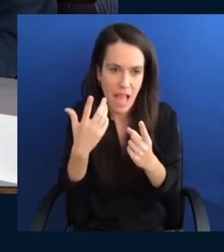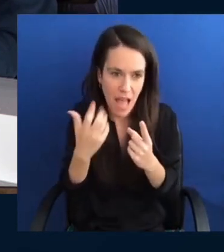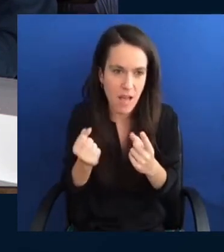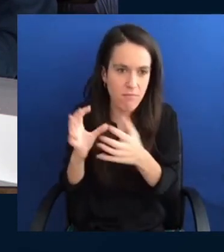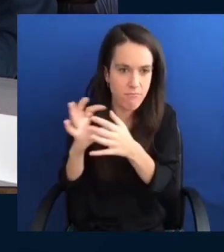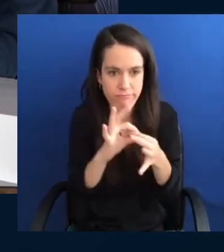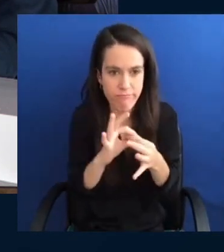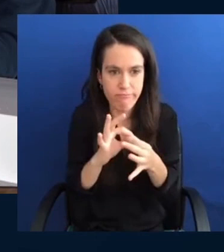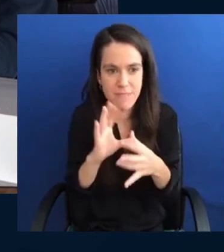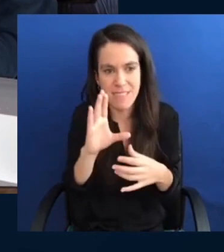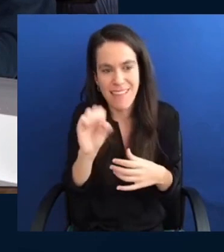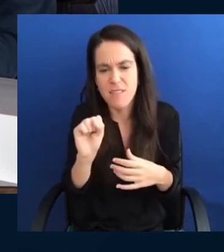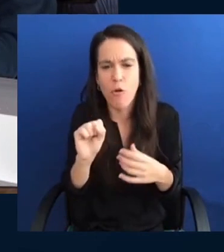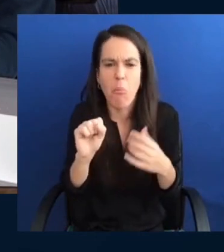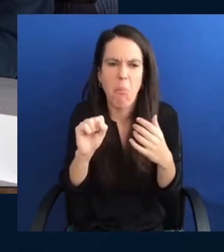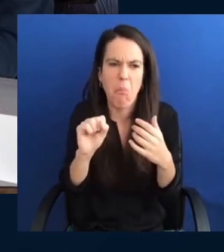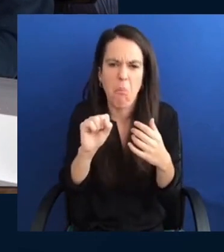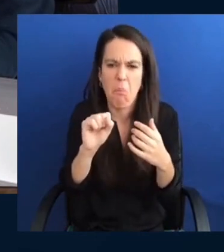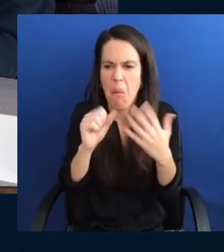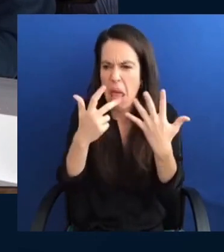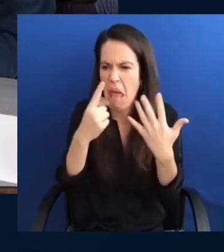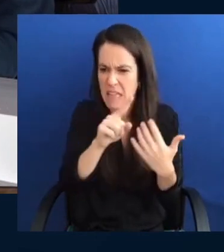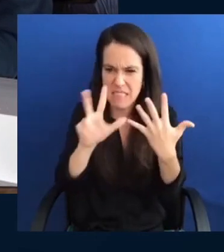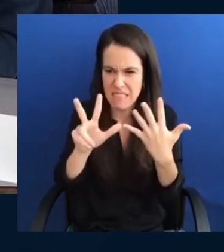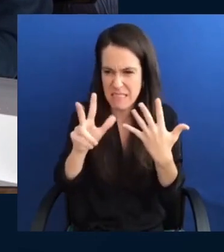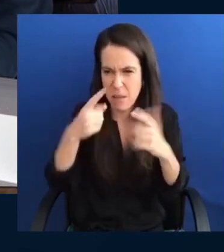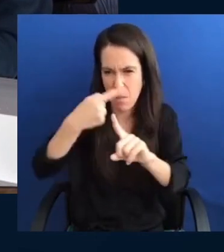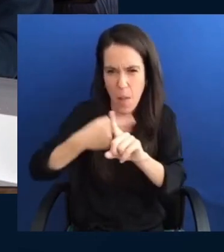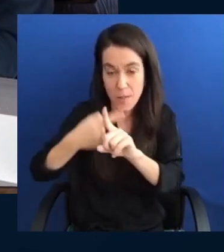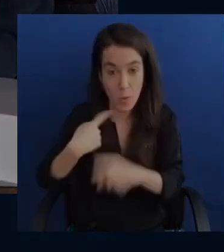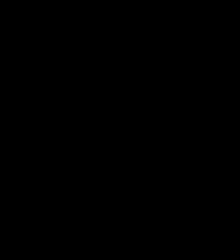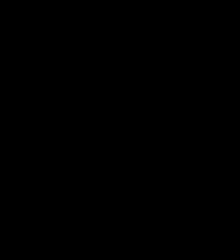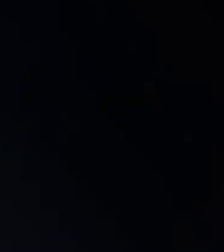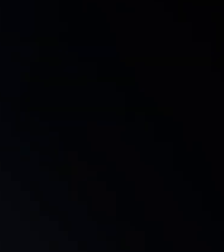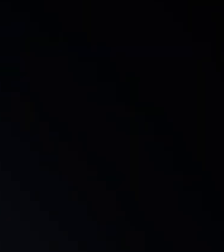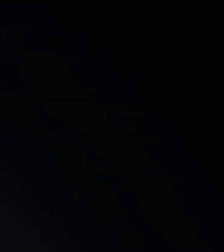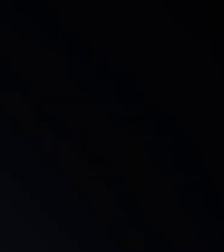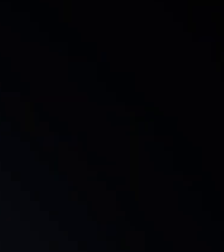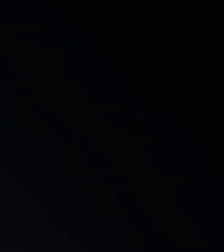18 months or something like that. But we don't know yet. So keep an eye out for the announcement.